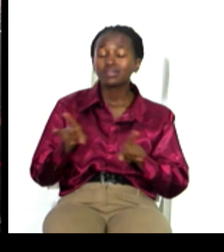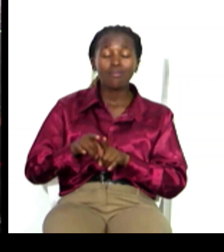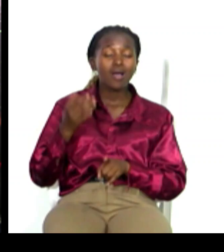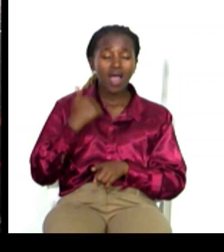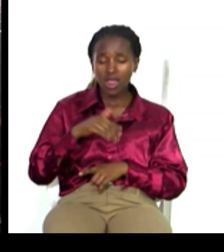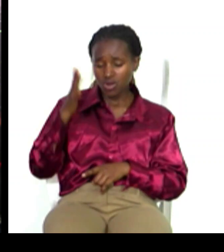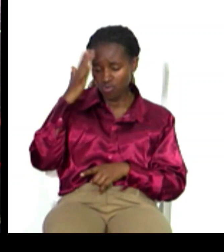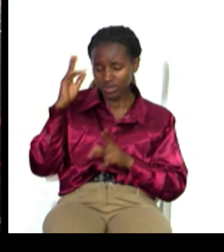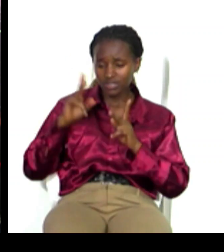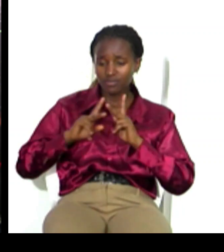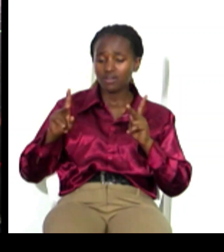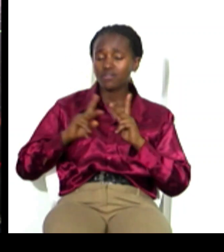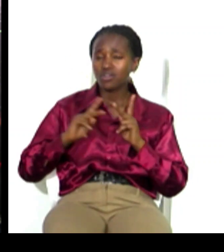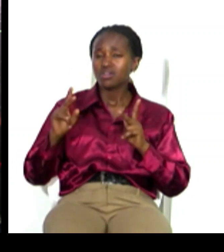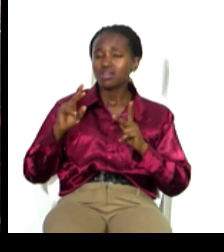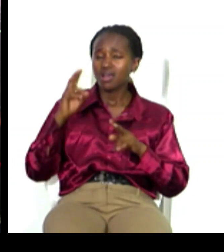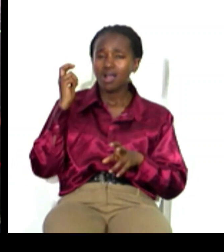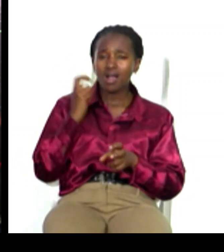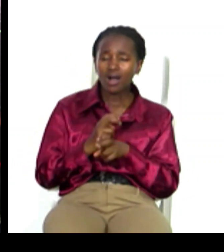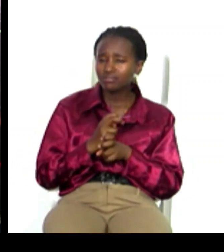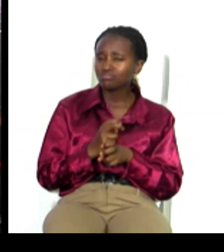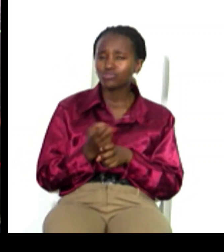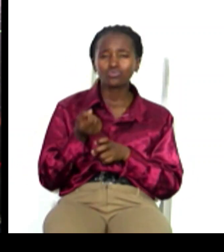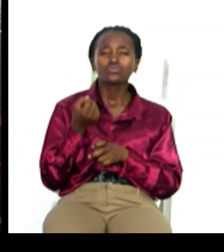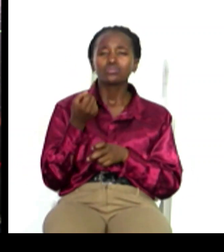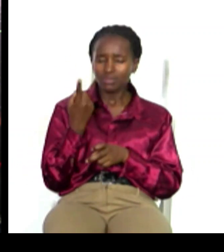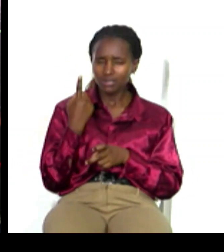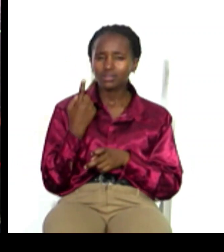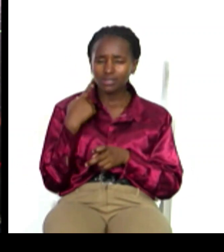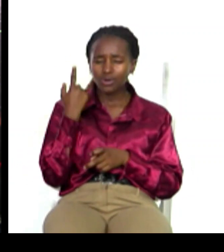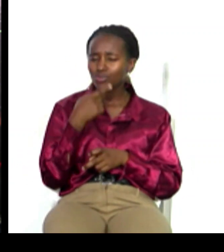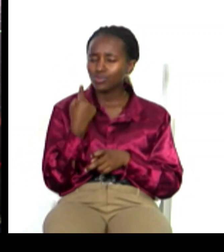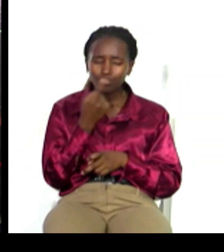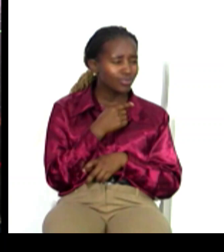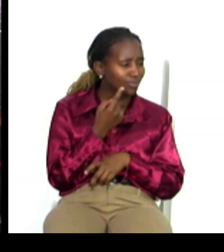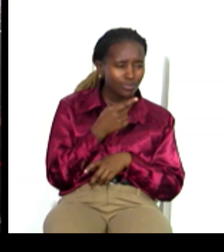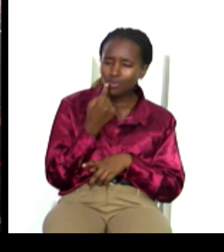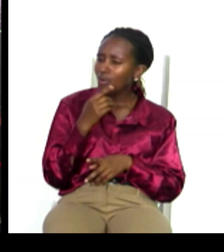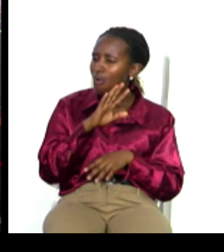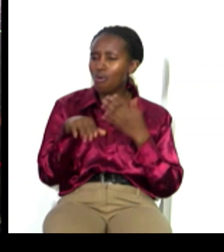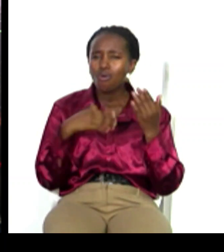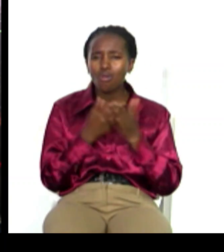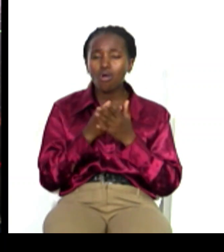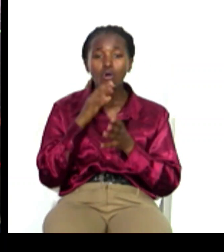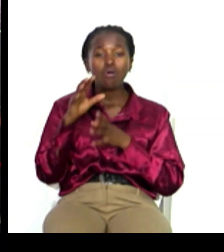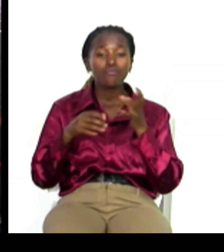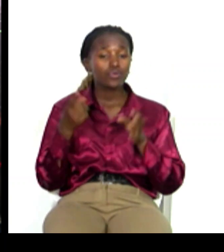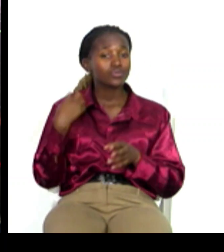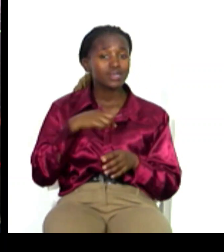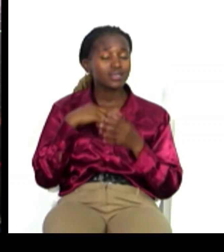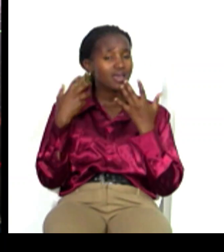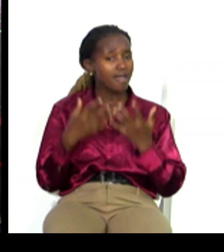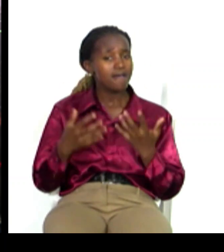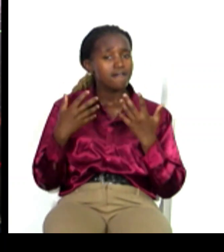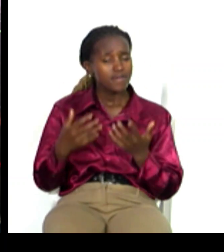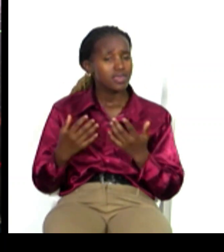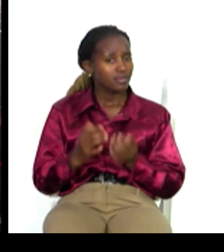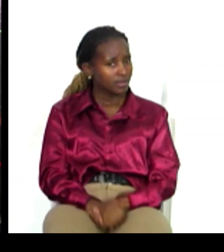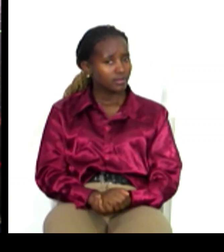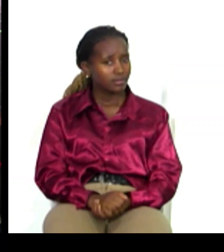difficult. These people speak the same language. True. I mean, now, back to